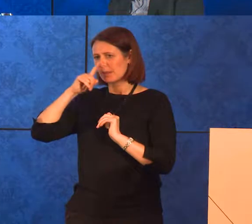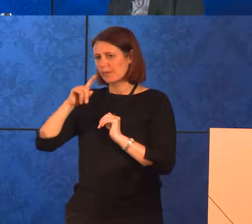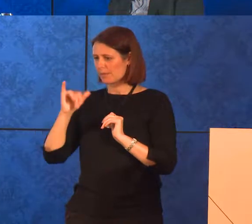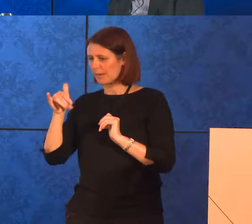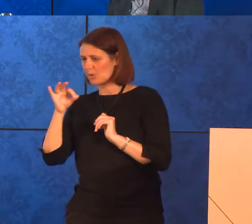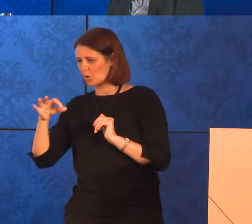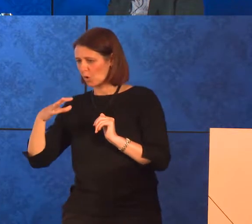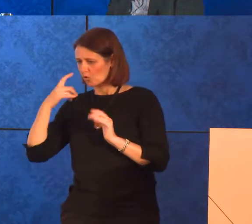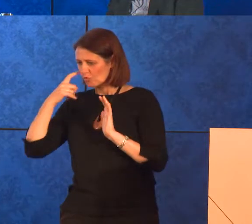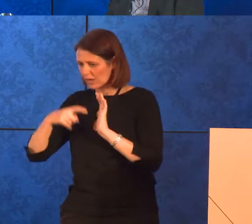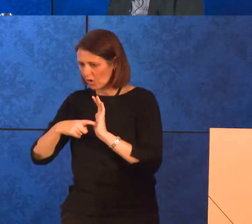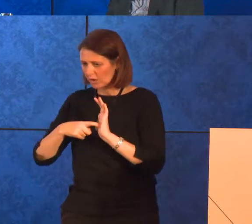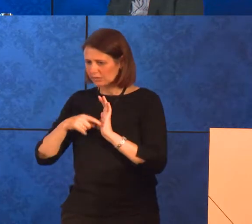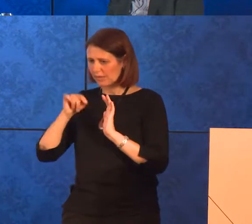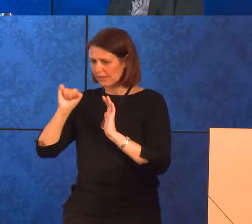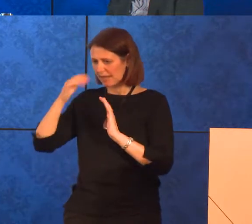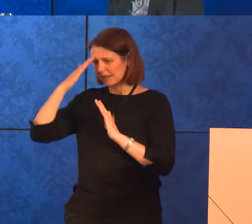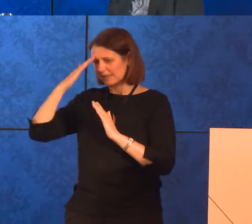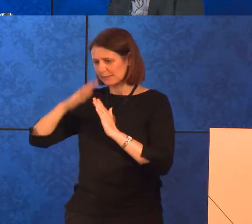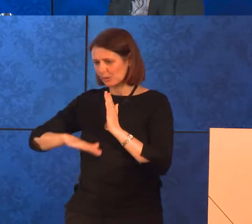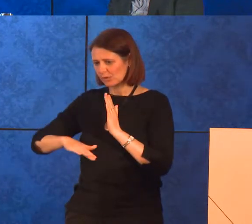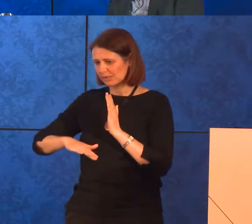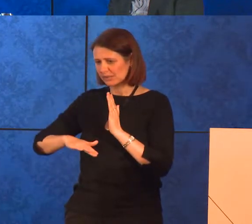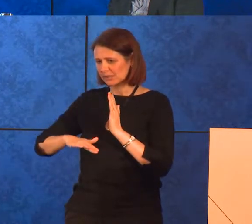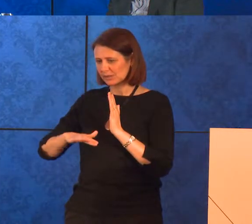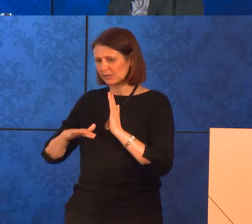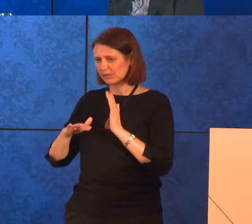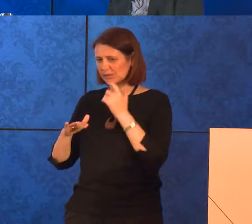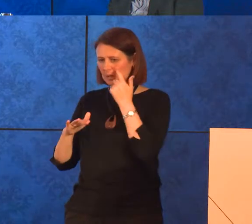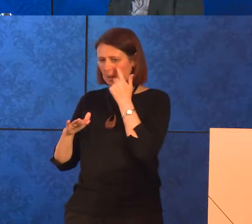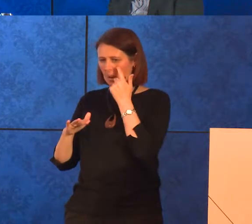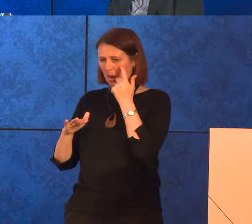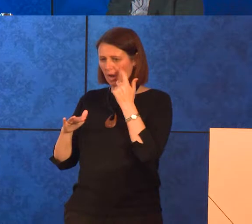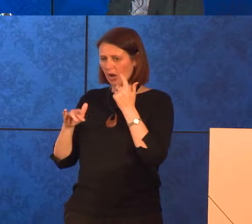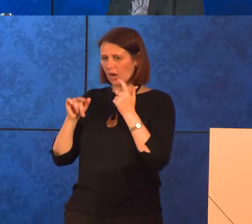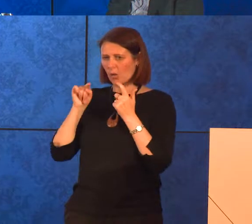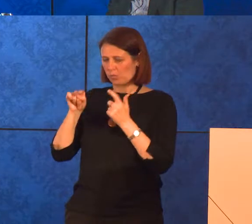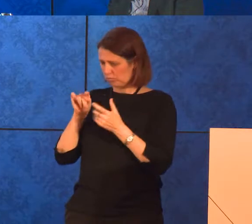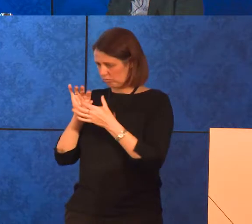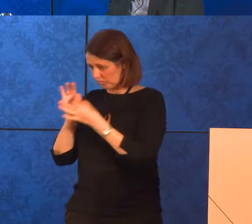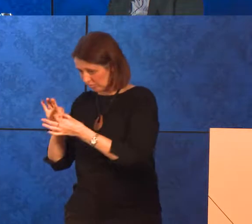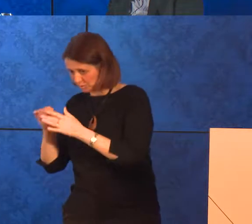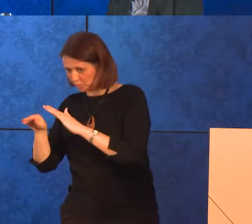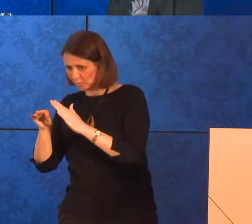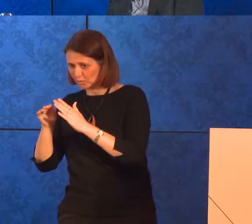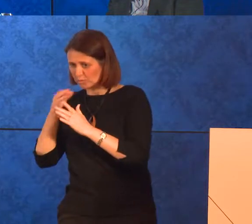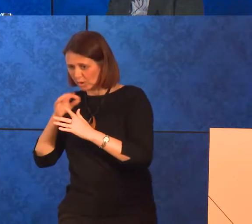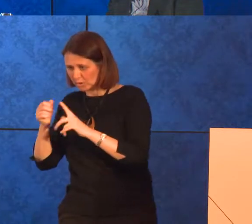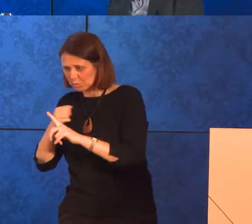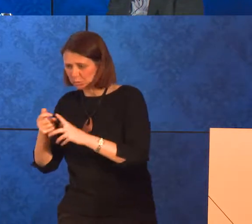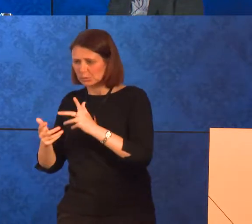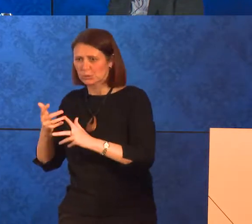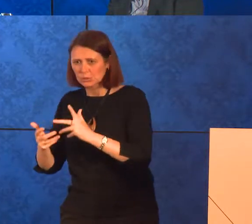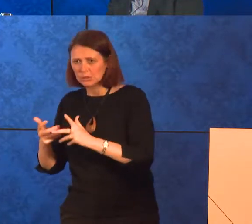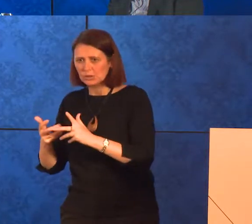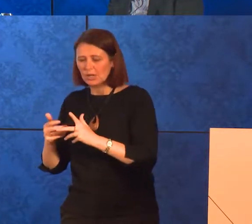necessarily recognise that their experiences would constitute institutional child sexual abuse. On the other end of